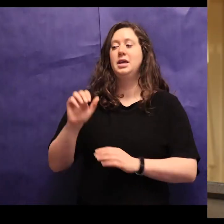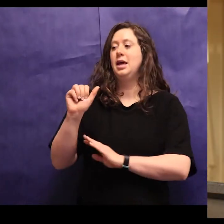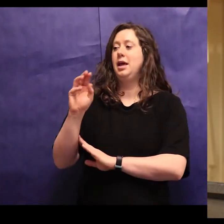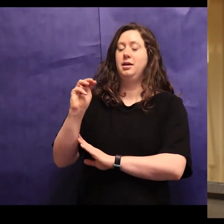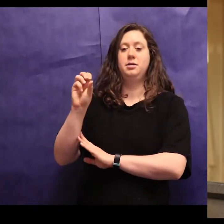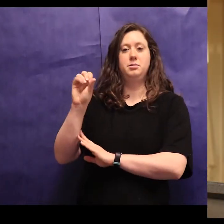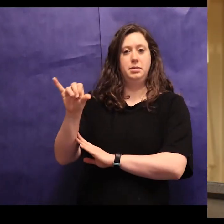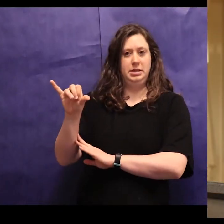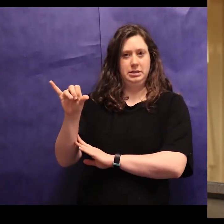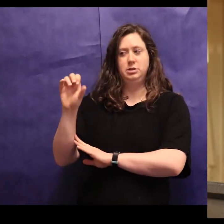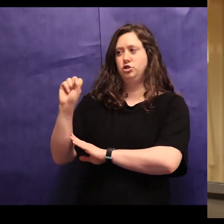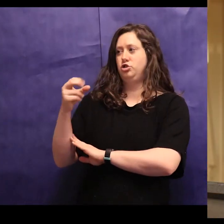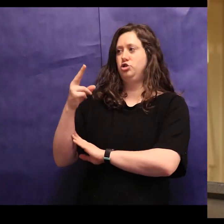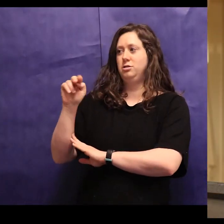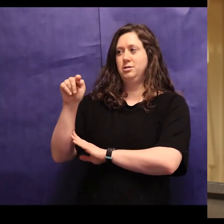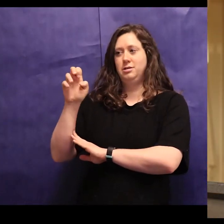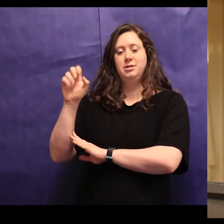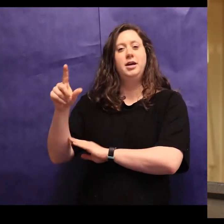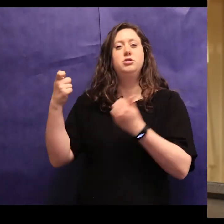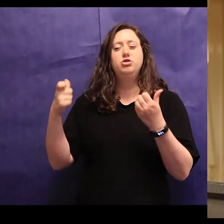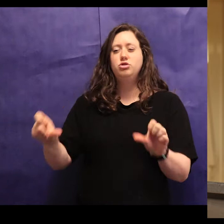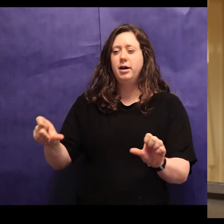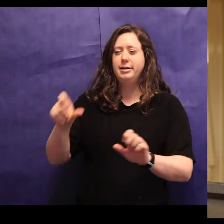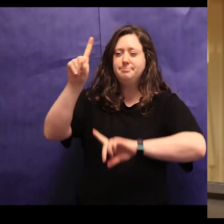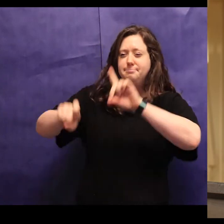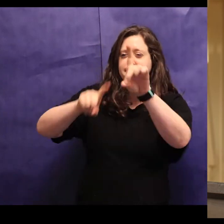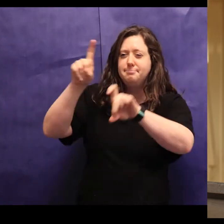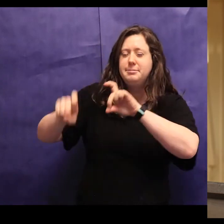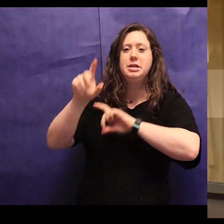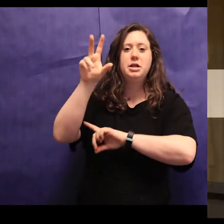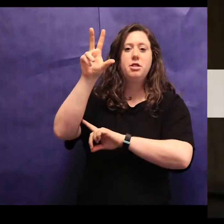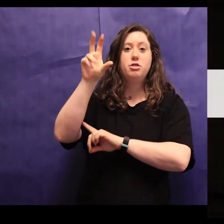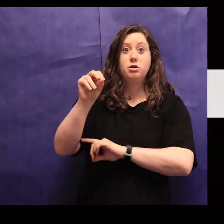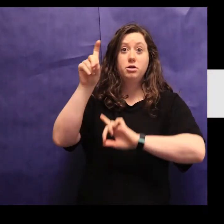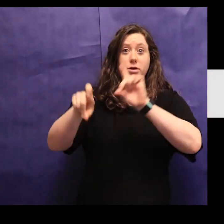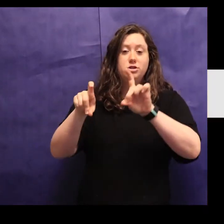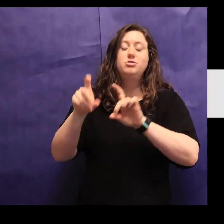Amy and Chantelle try to ask 30 questions in less than 2 minutes. Let's watch.